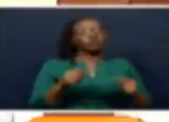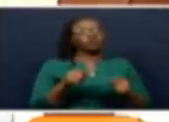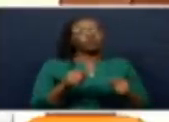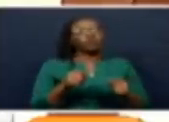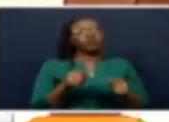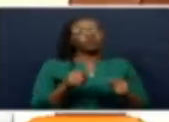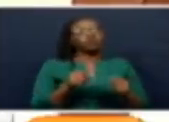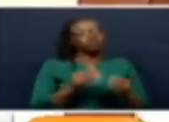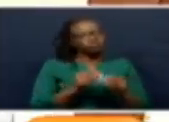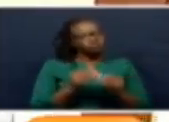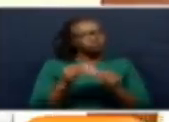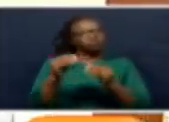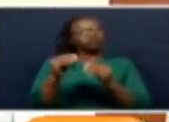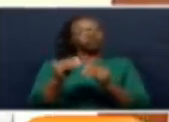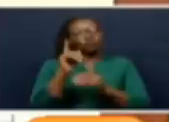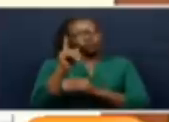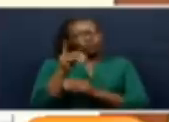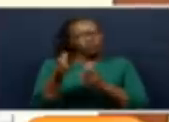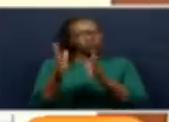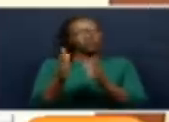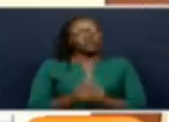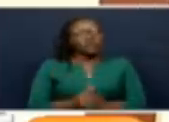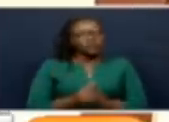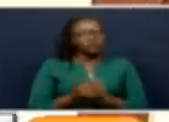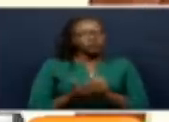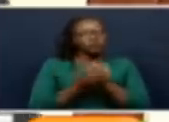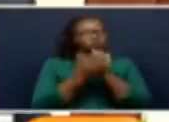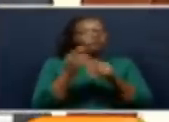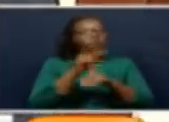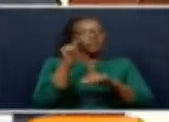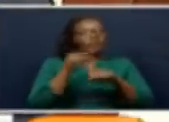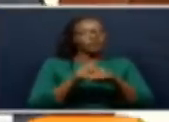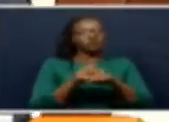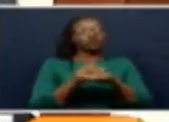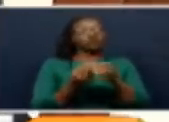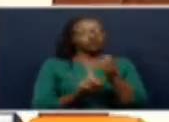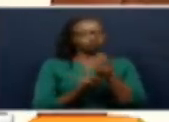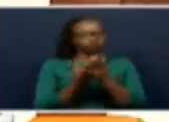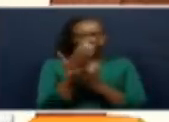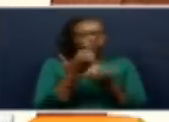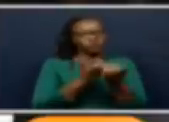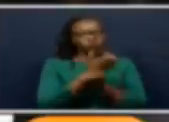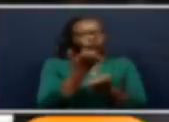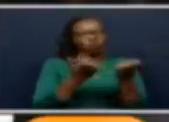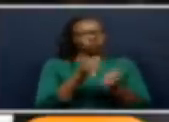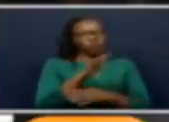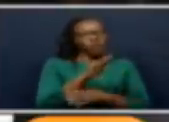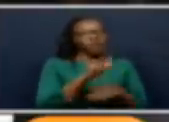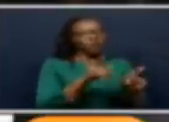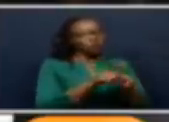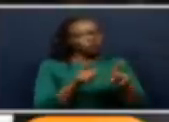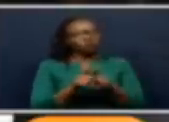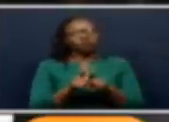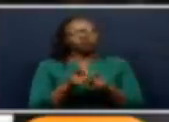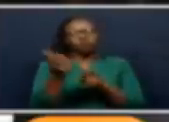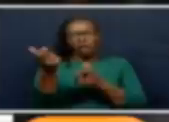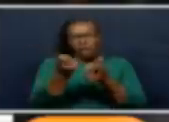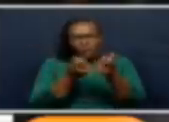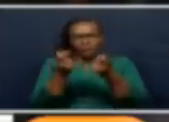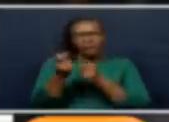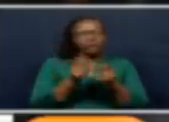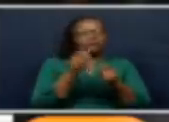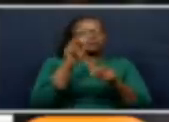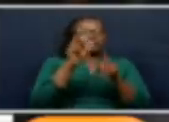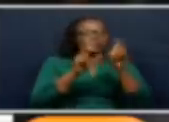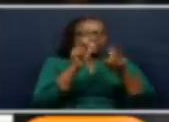supposed to move towards one direction. Yes. For the nation to spur economic growth. Correct. Yeah. But what and also to attract investors. Yeah. Yeah. Which